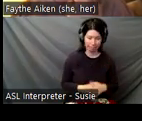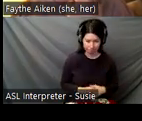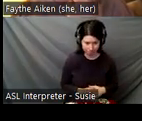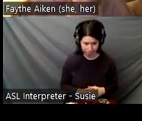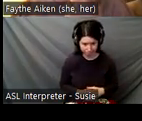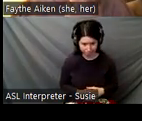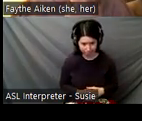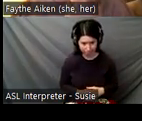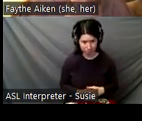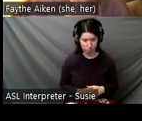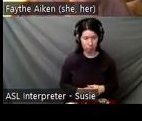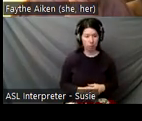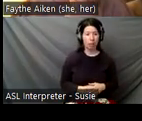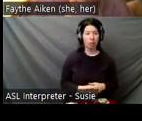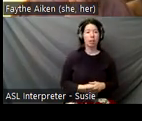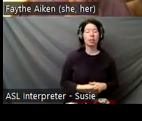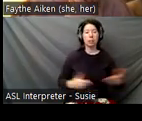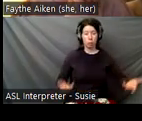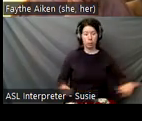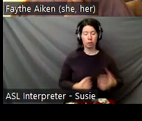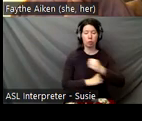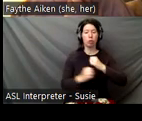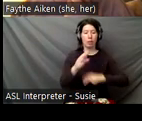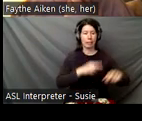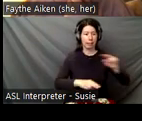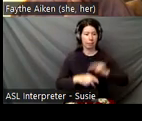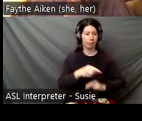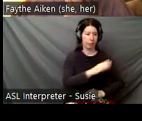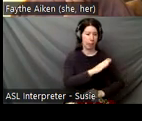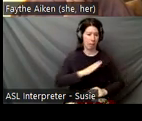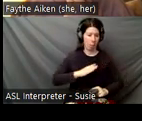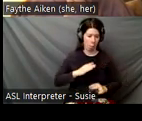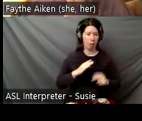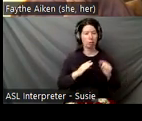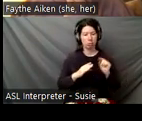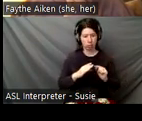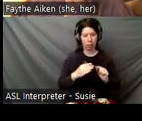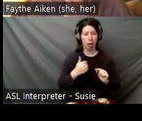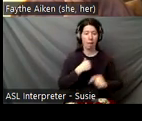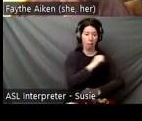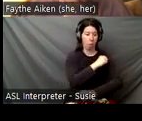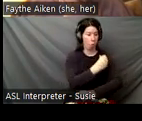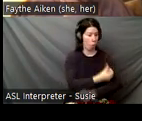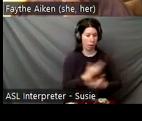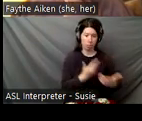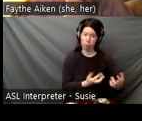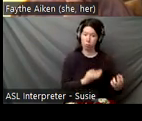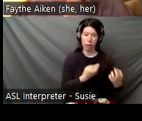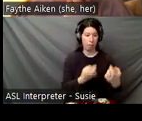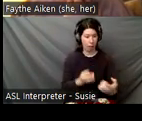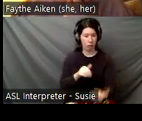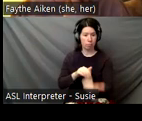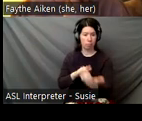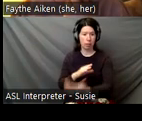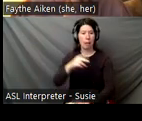So intro, structural oversight, the oversight board or the board shall have the authority to make recommendations to the